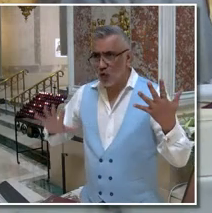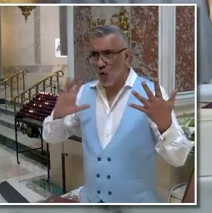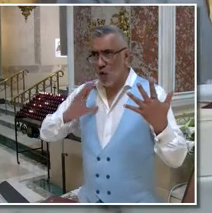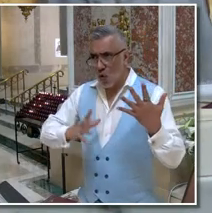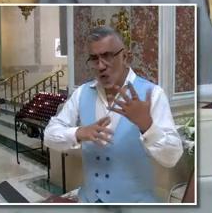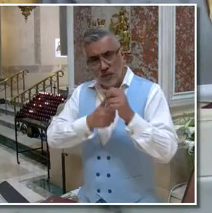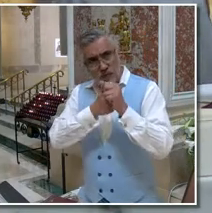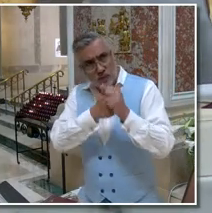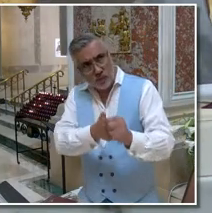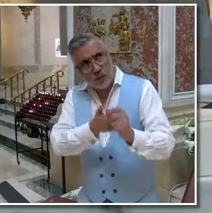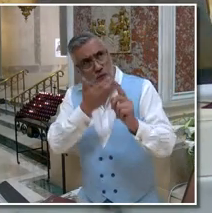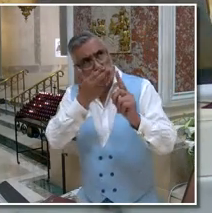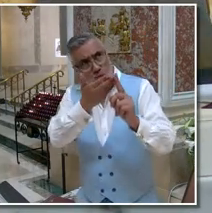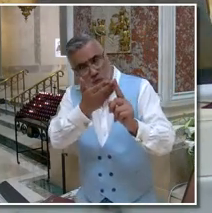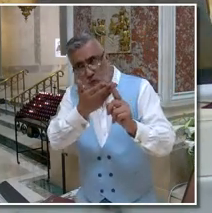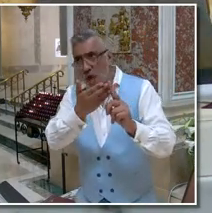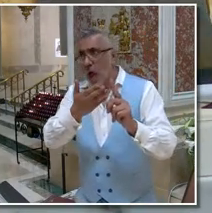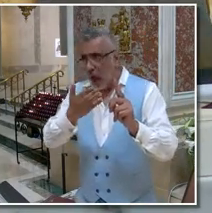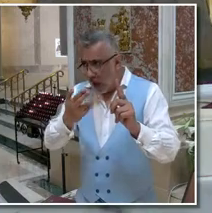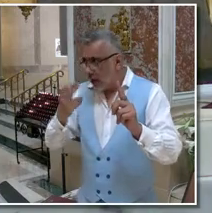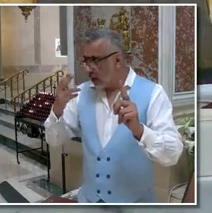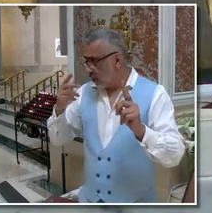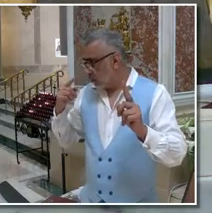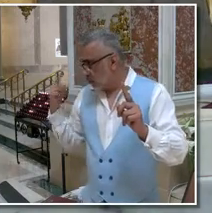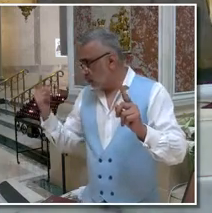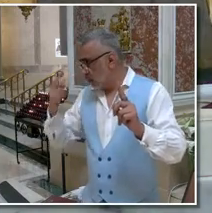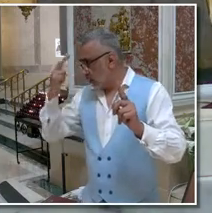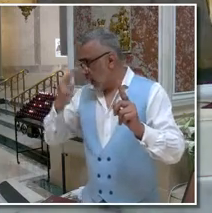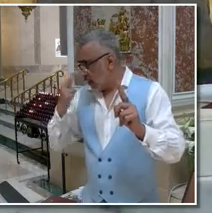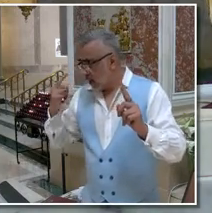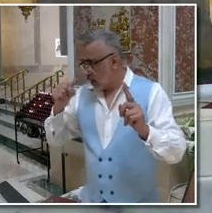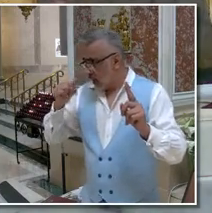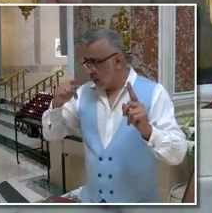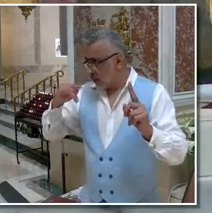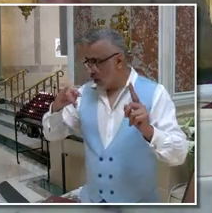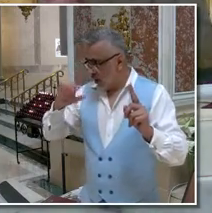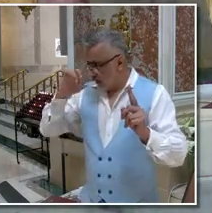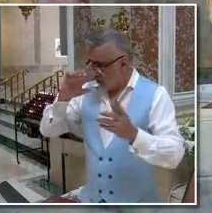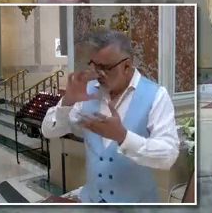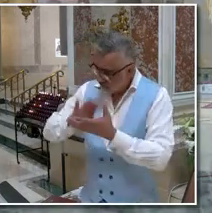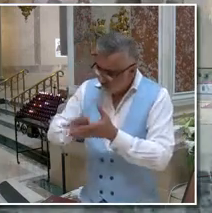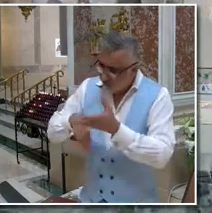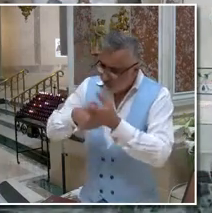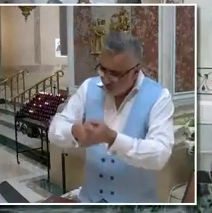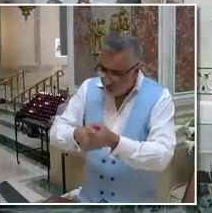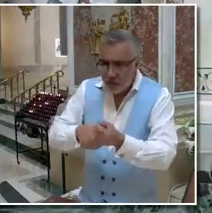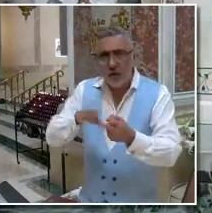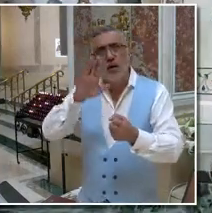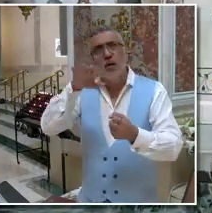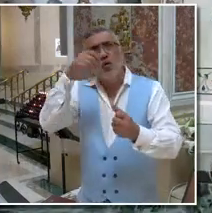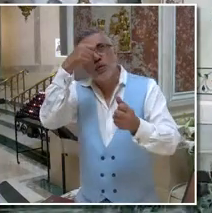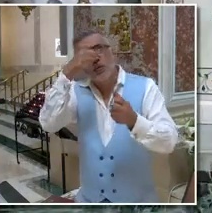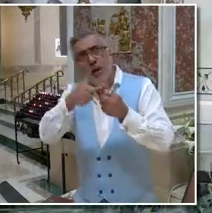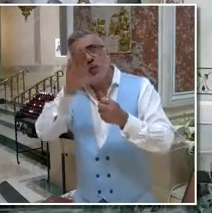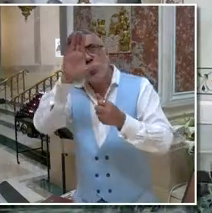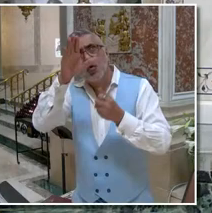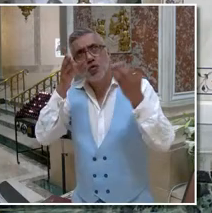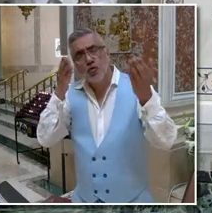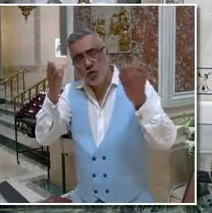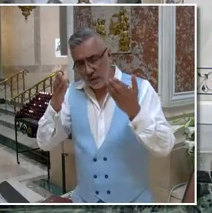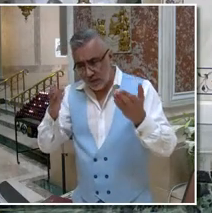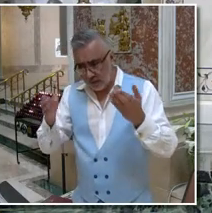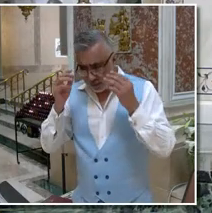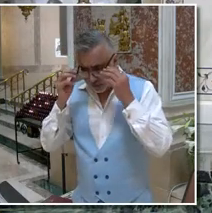truth, hand on the Catholic and apostolic faith. Remember, Lord, your servants,